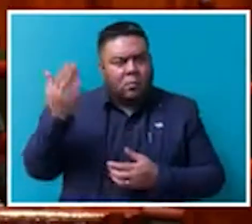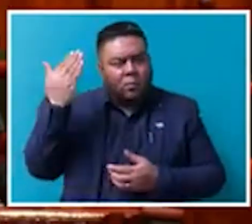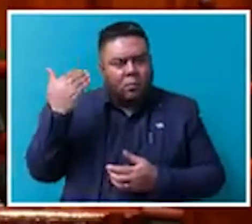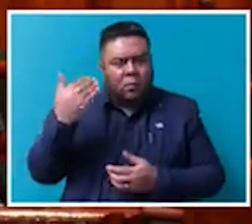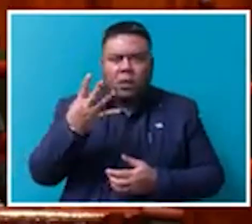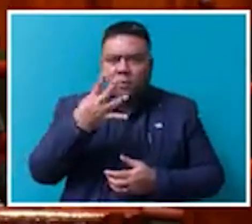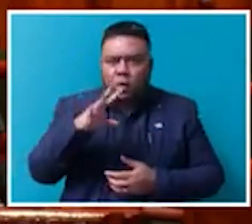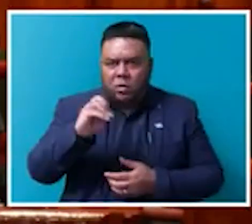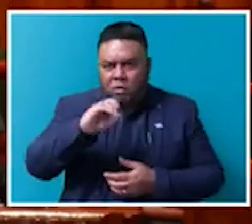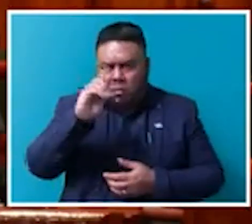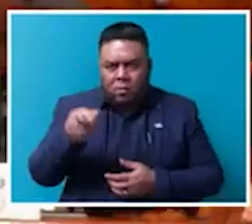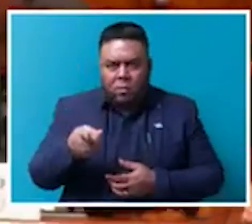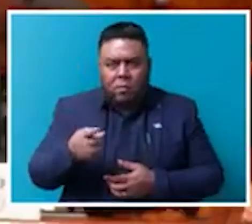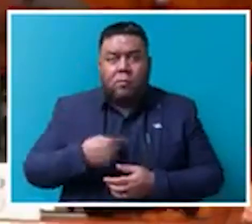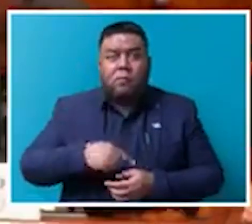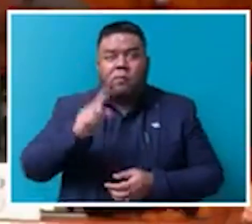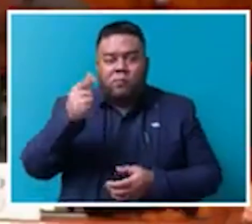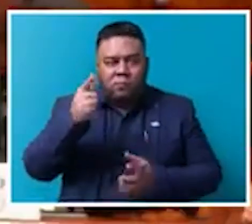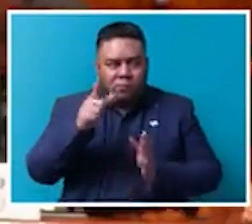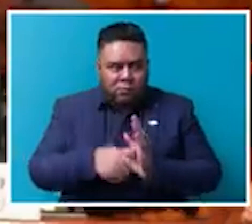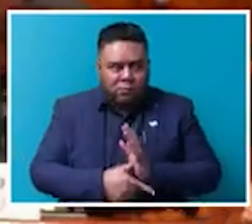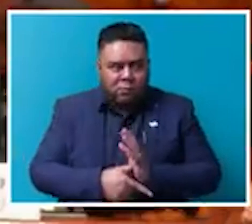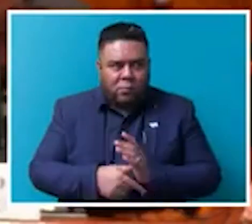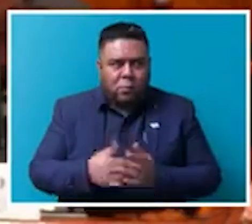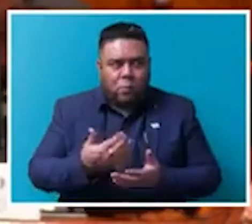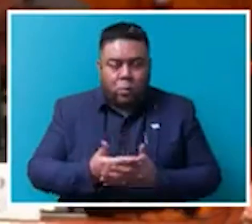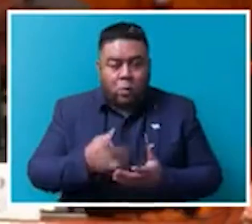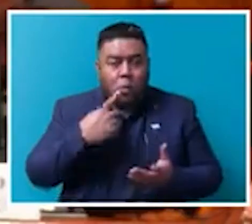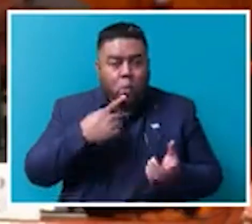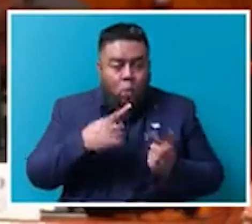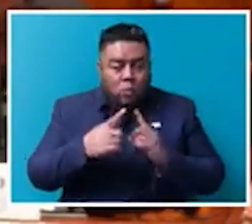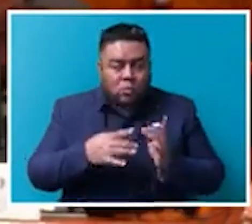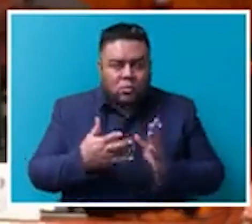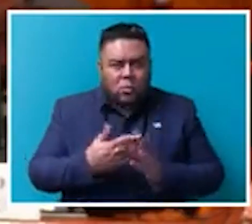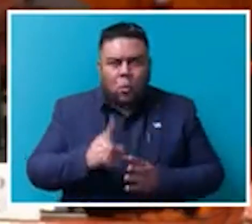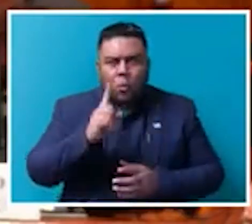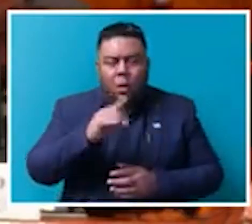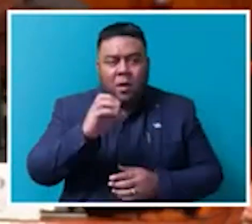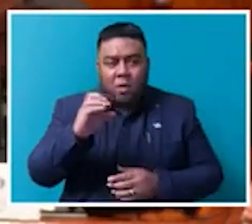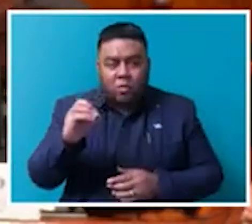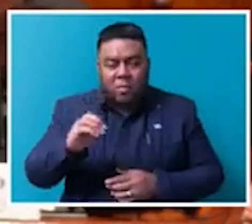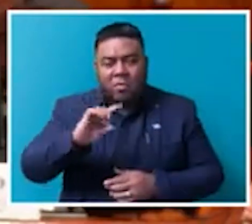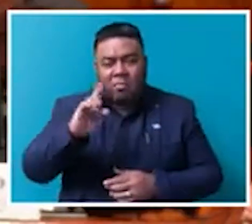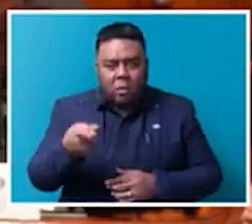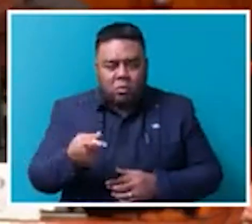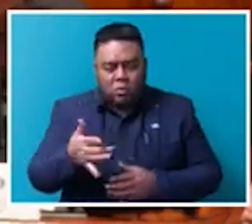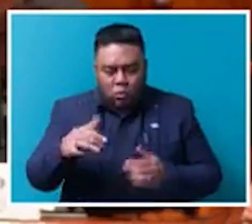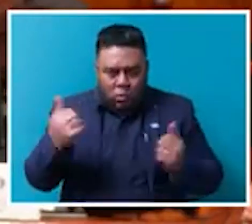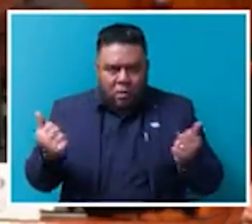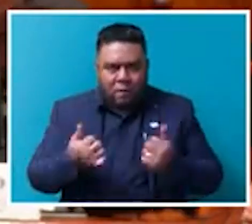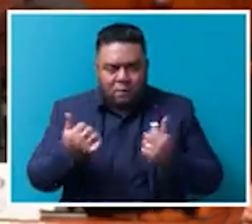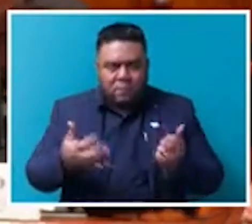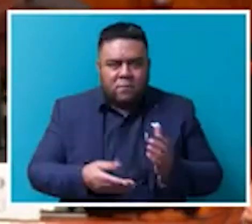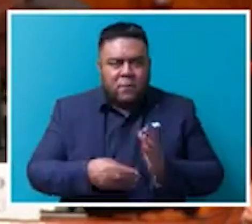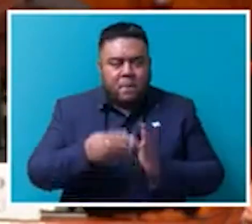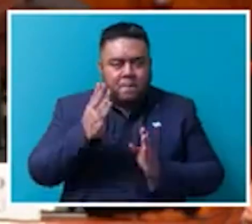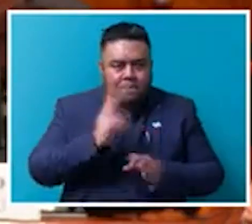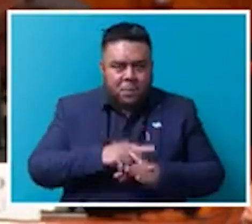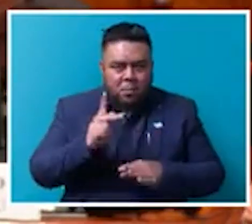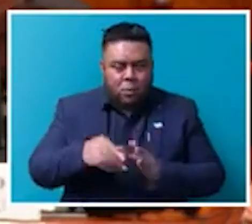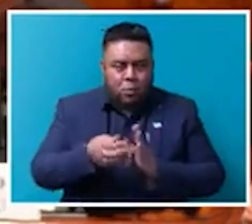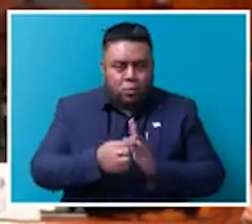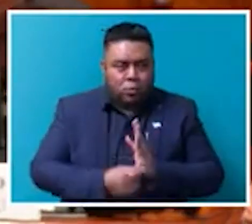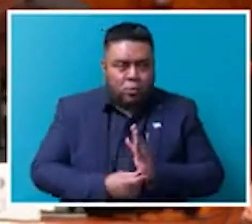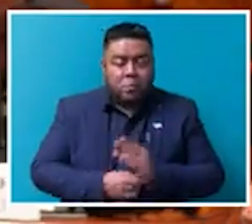been 40,000. This is the first time we're ordering 100,000, so there is enough books there for those that